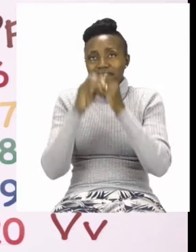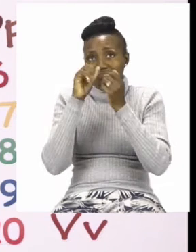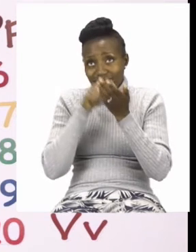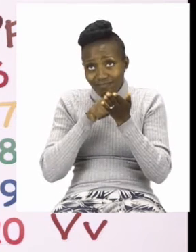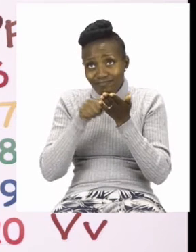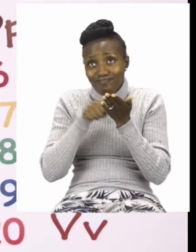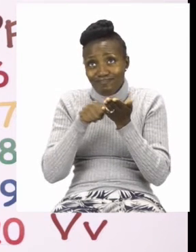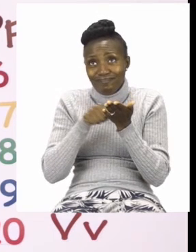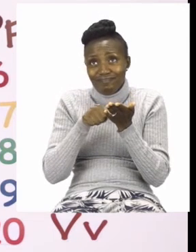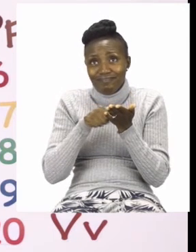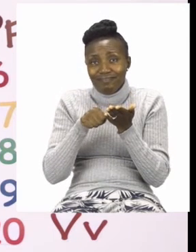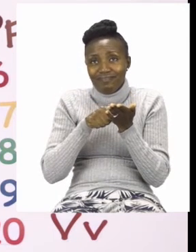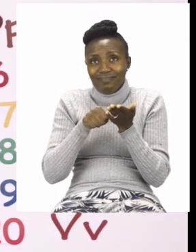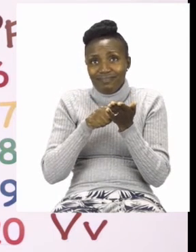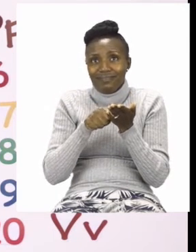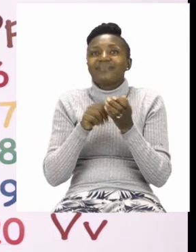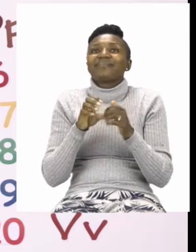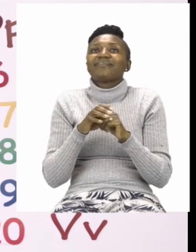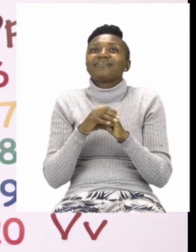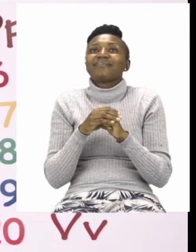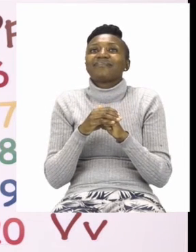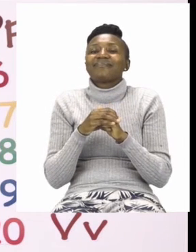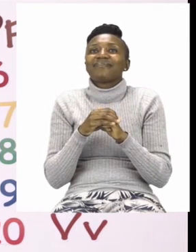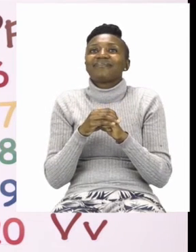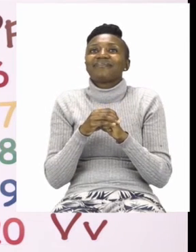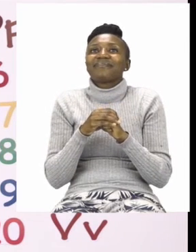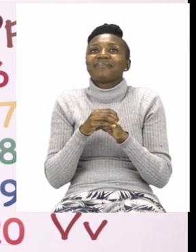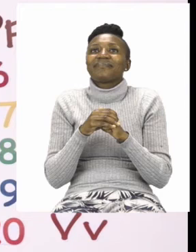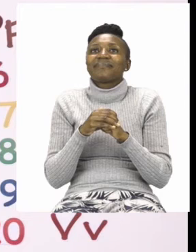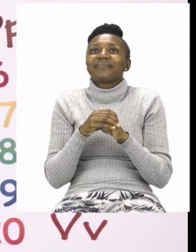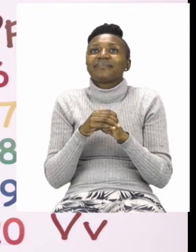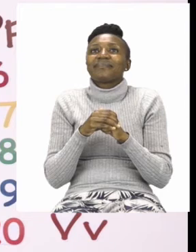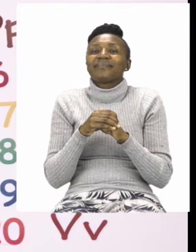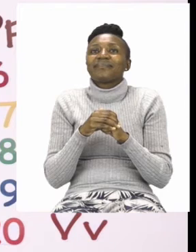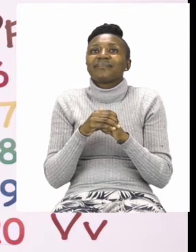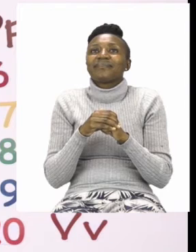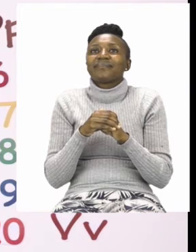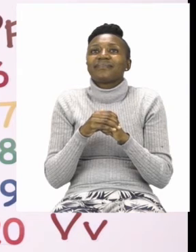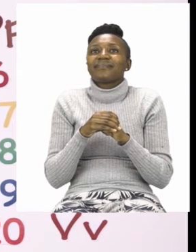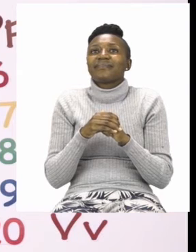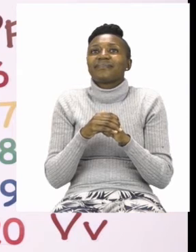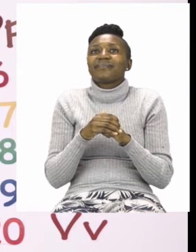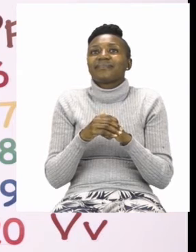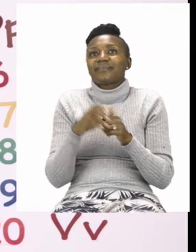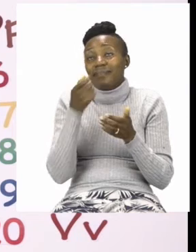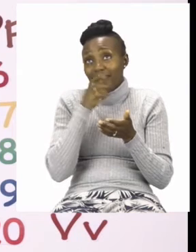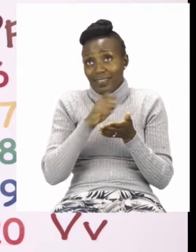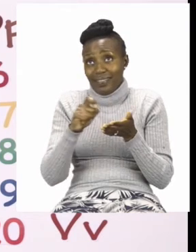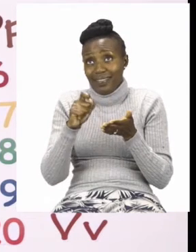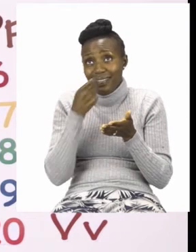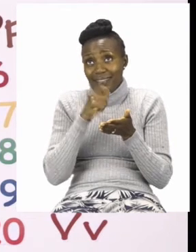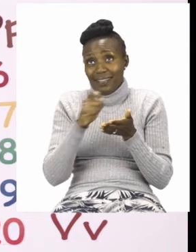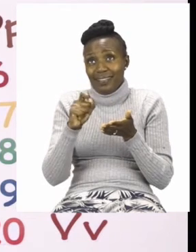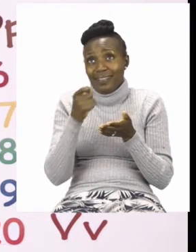the eraser, which is this little thing to help us. Then we have our